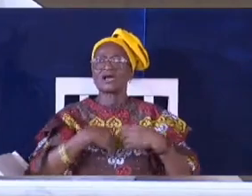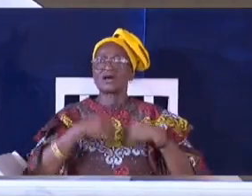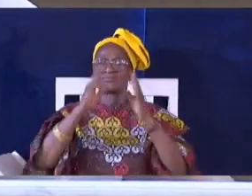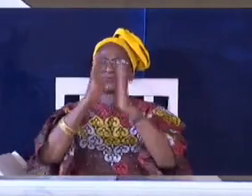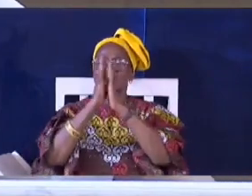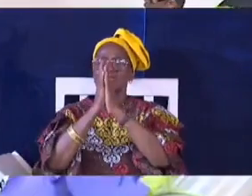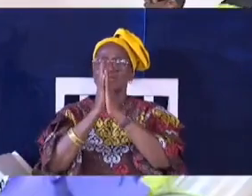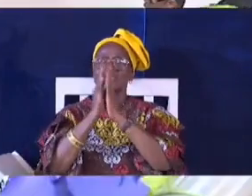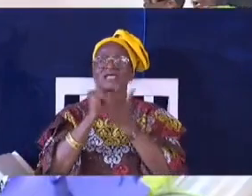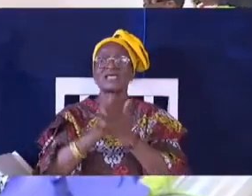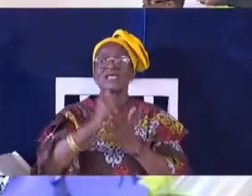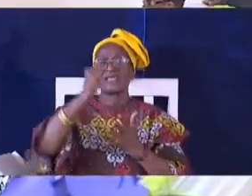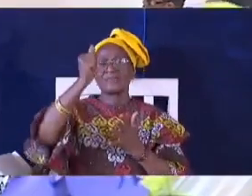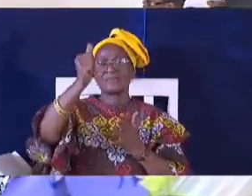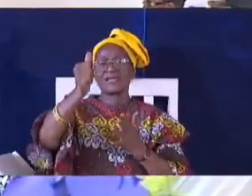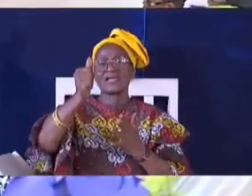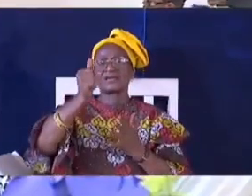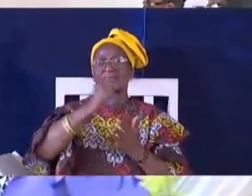prayed.